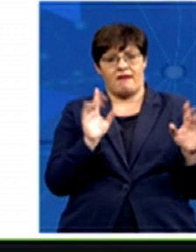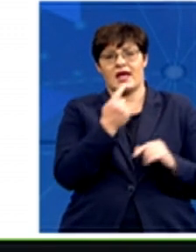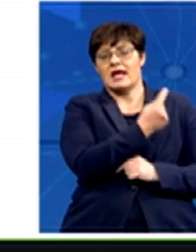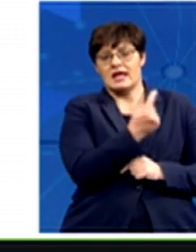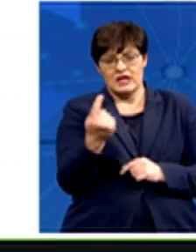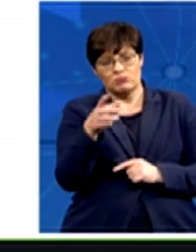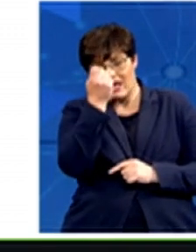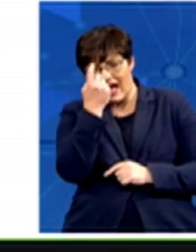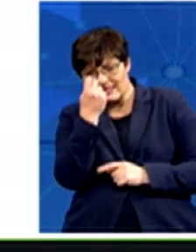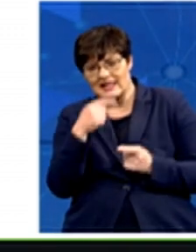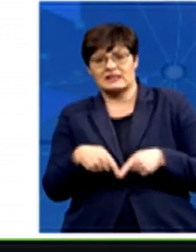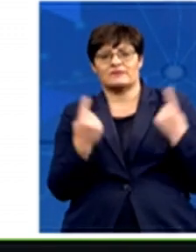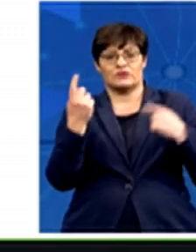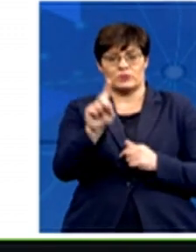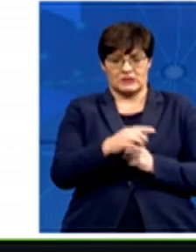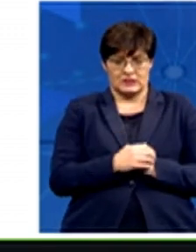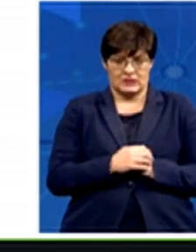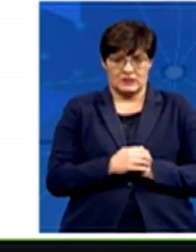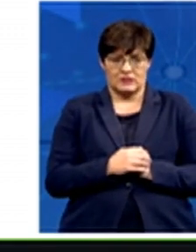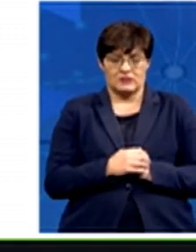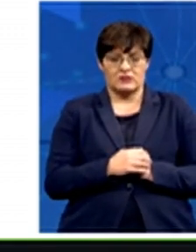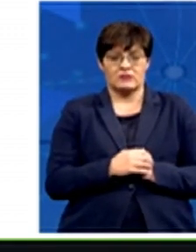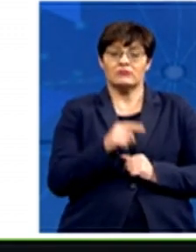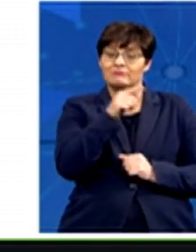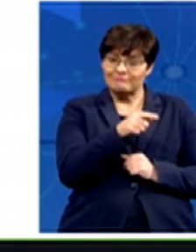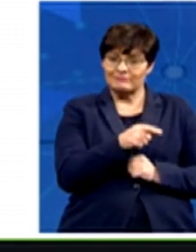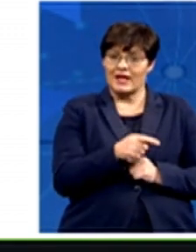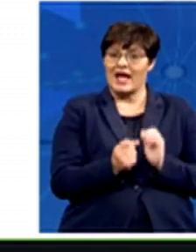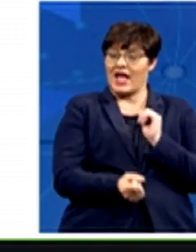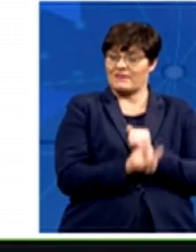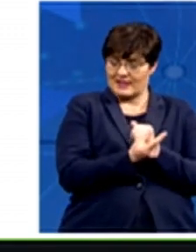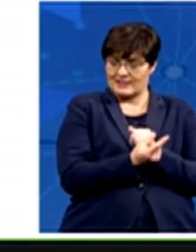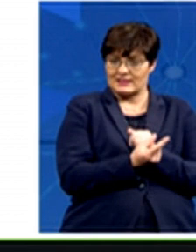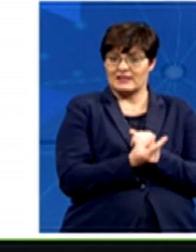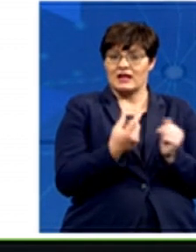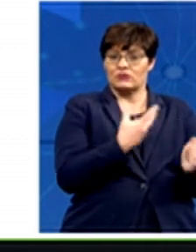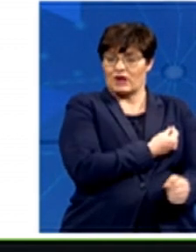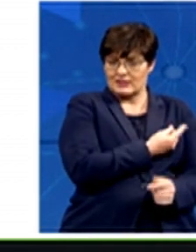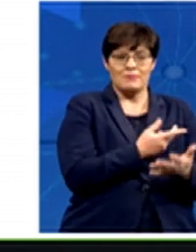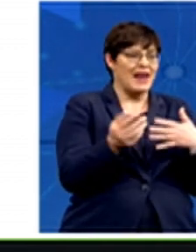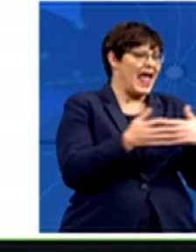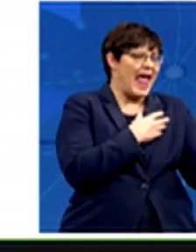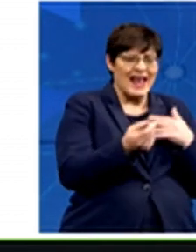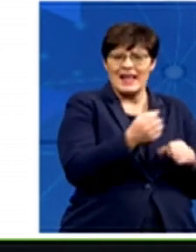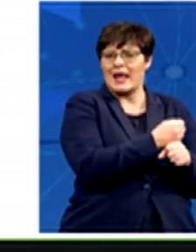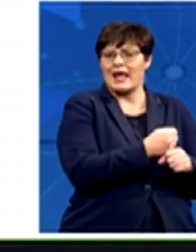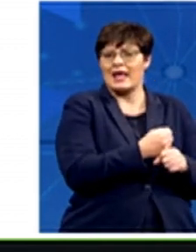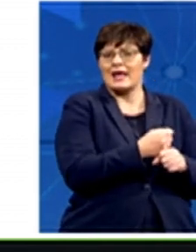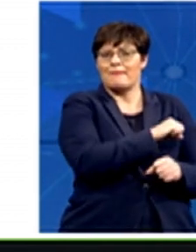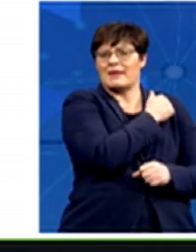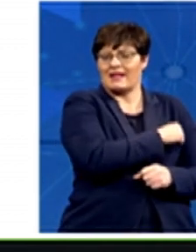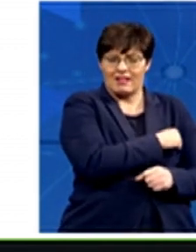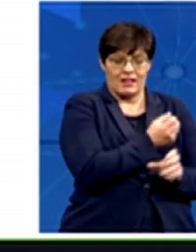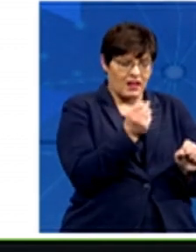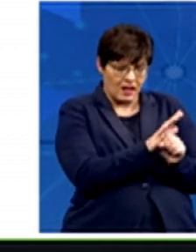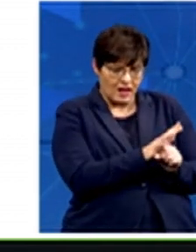So an adverse drug event, basically, it's any untoward medical occurrence in a patient administered